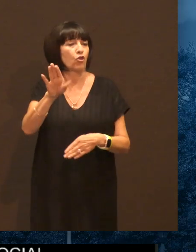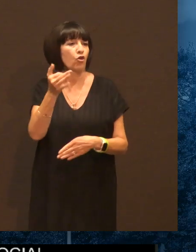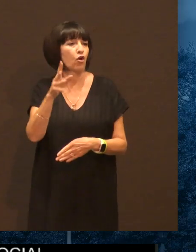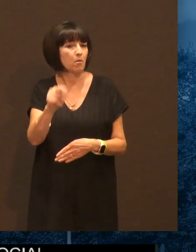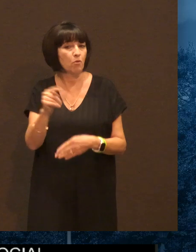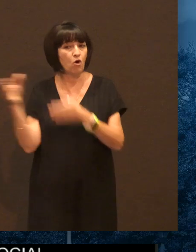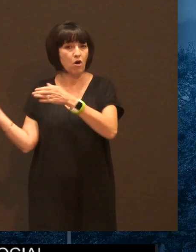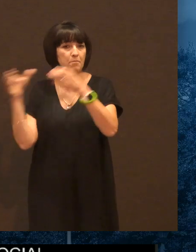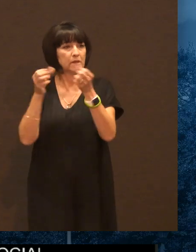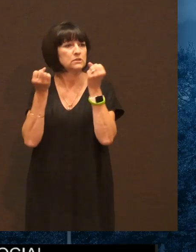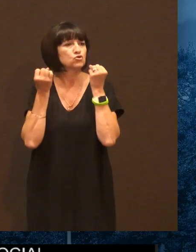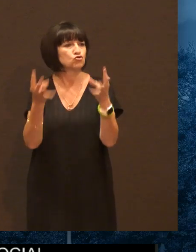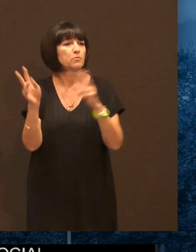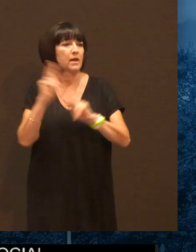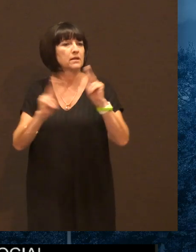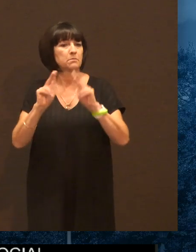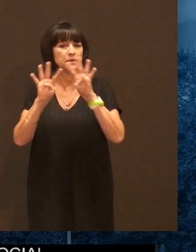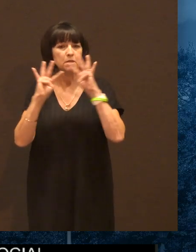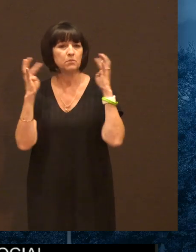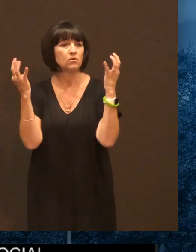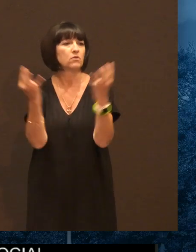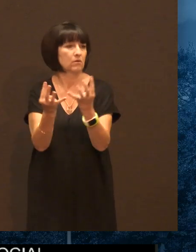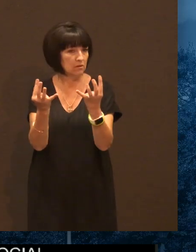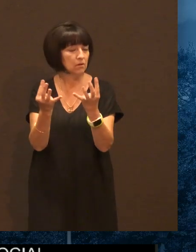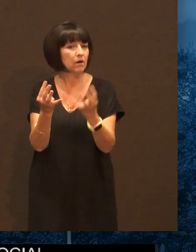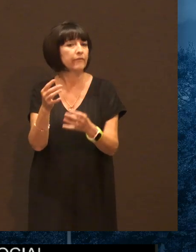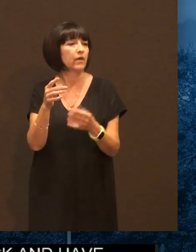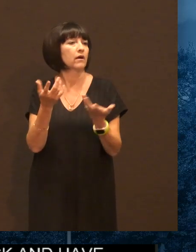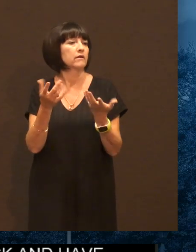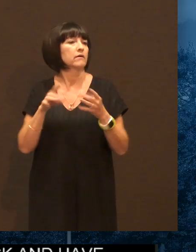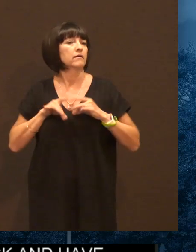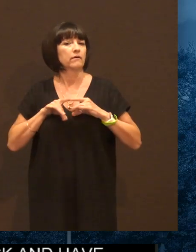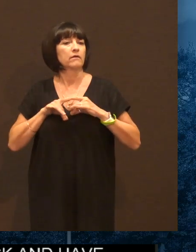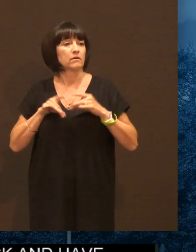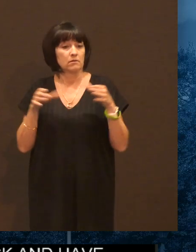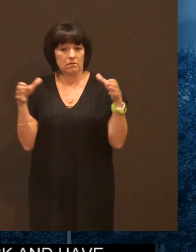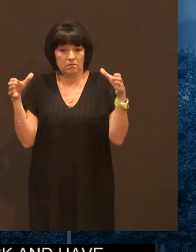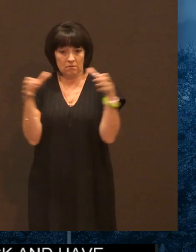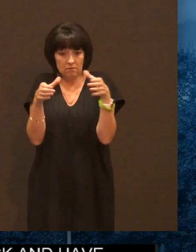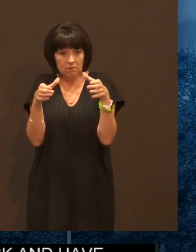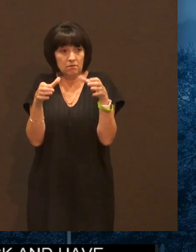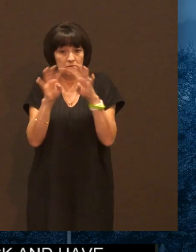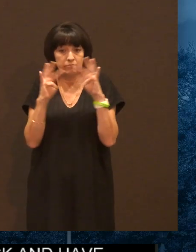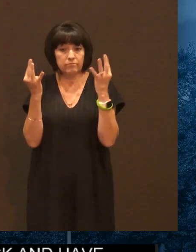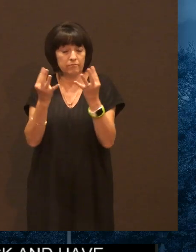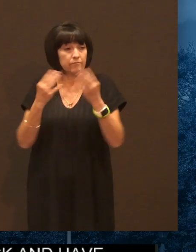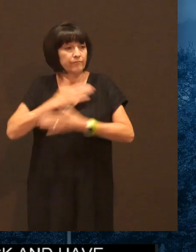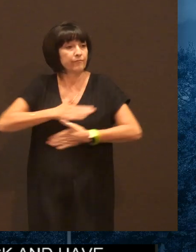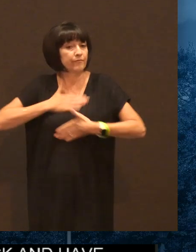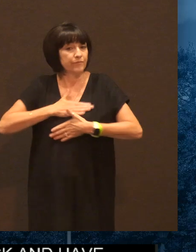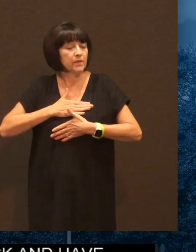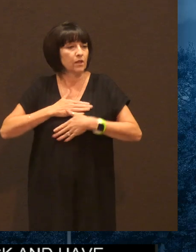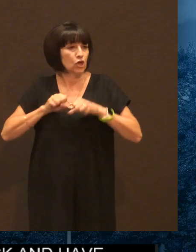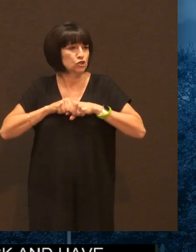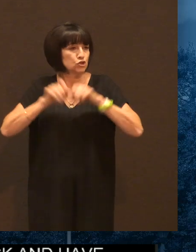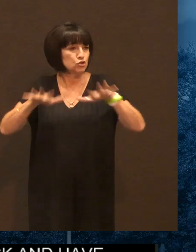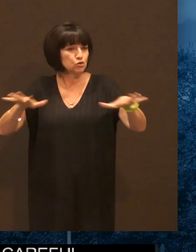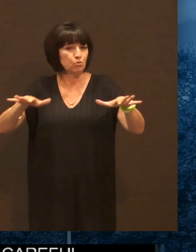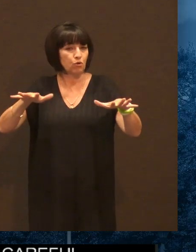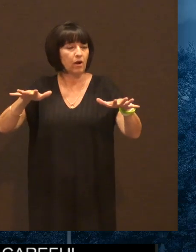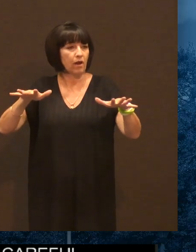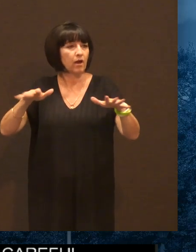be careful about unintended consequences. So yeah, it's a combination, I think, of what's happening in other states, what we can learn from